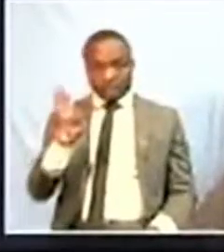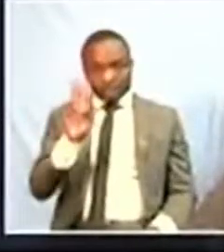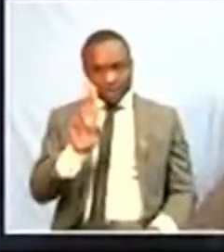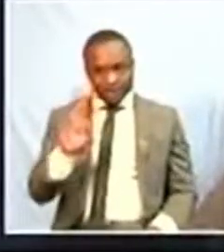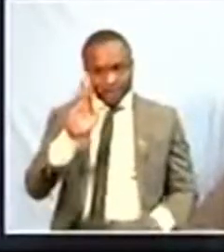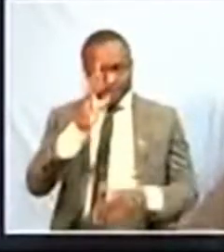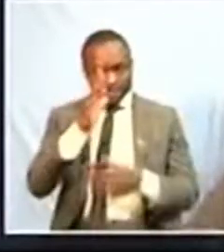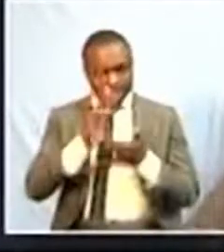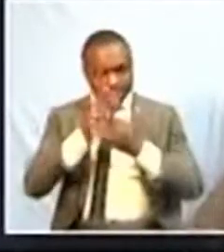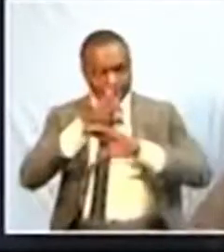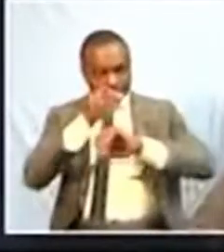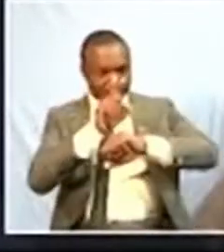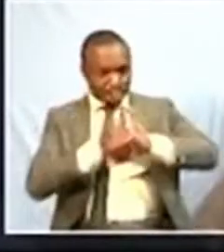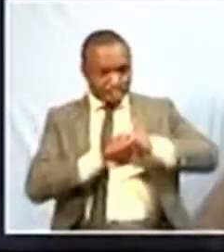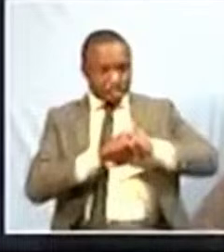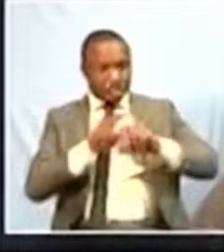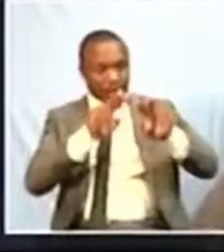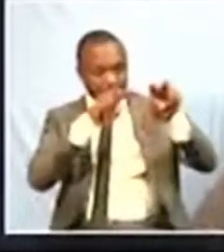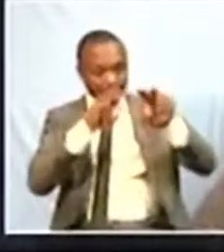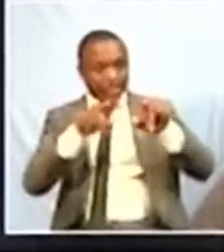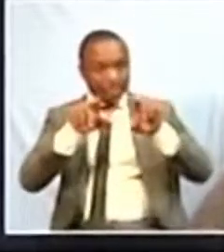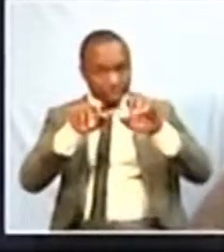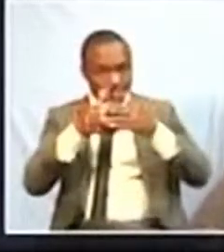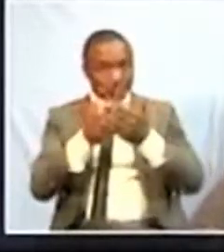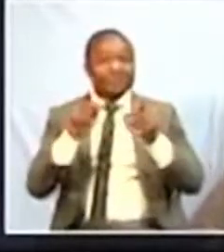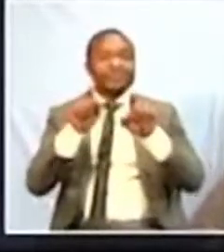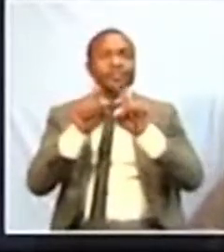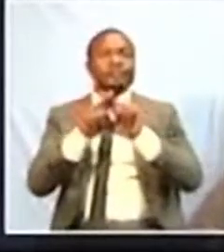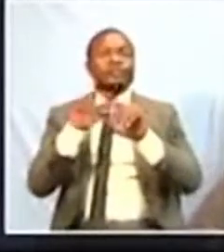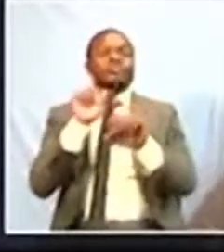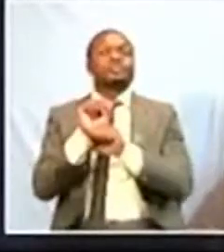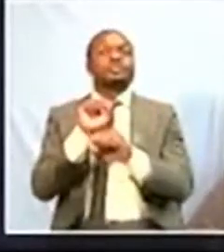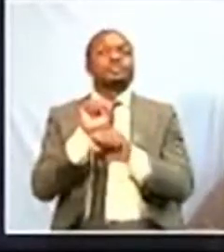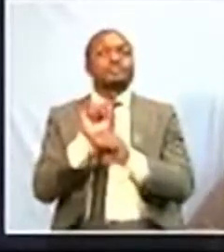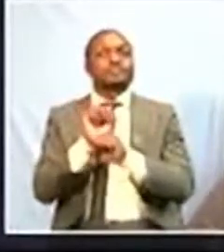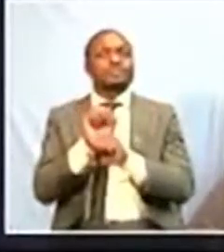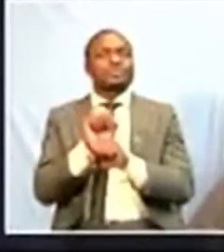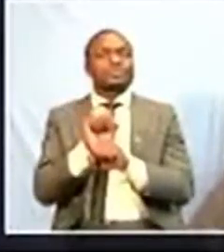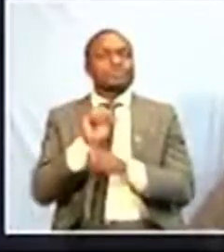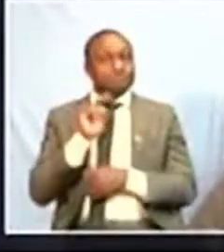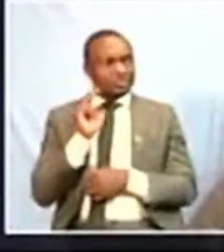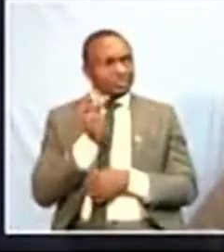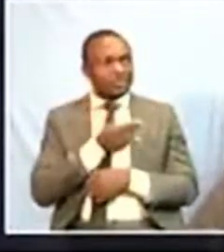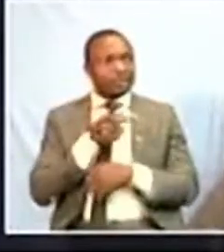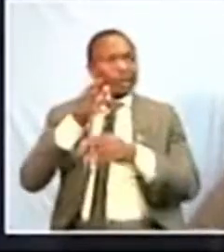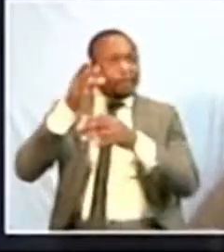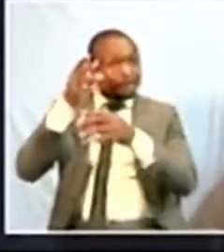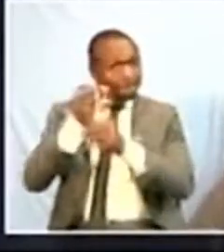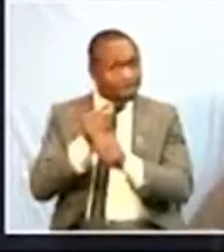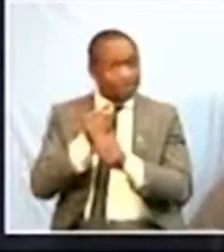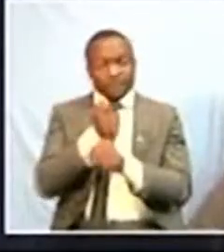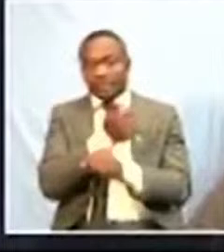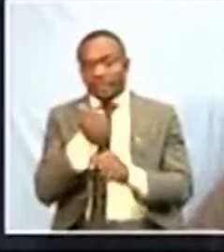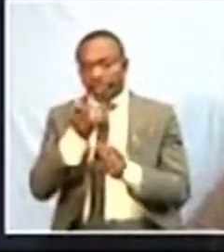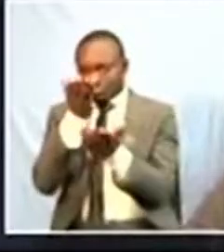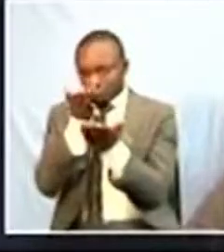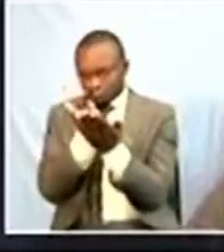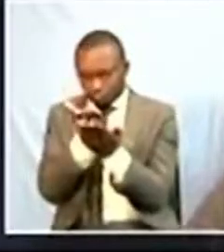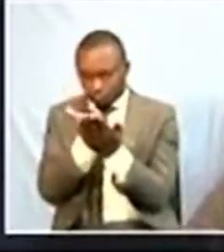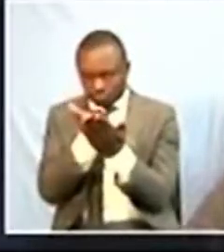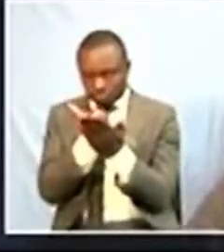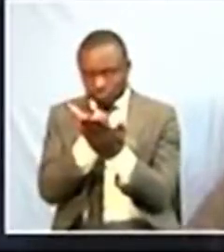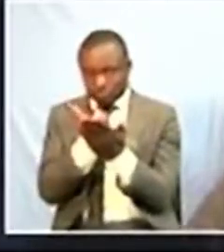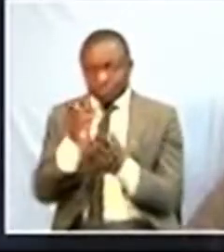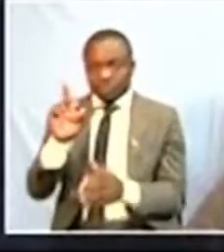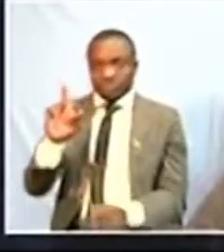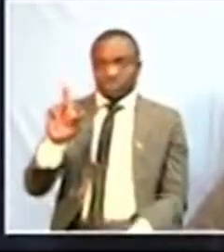time of observing how the same was performing, we further received another request from Debs'